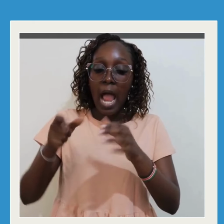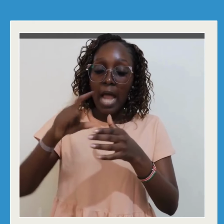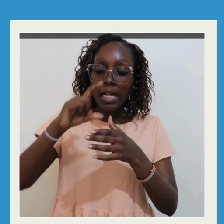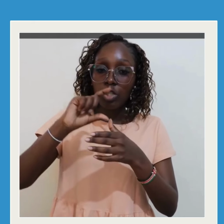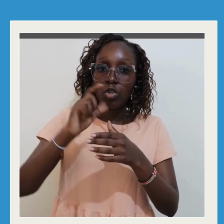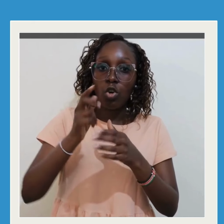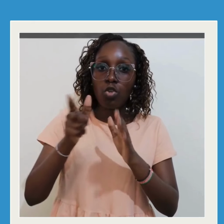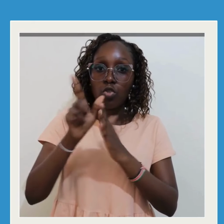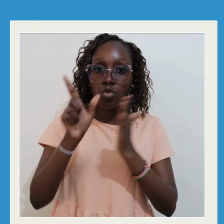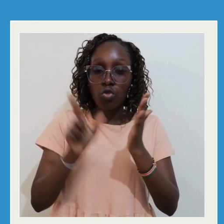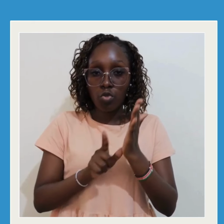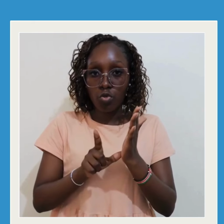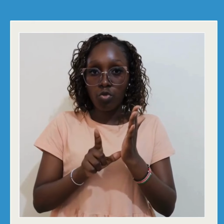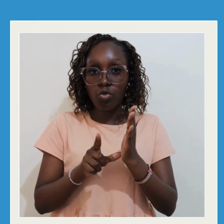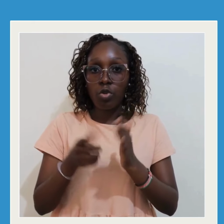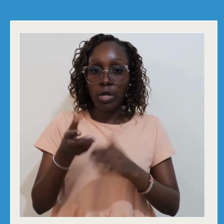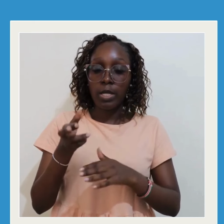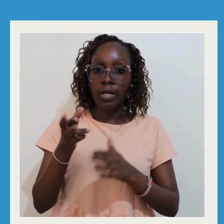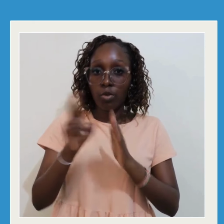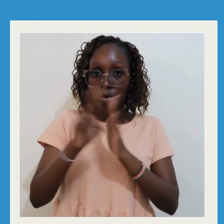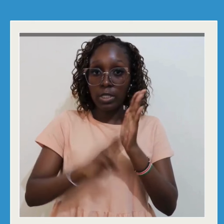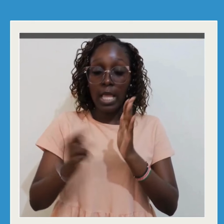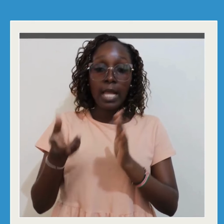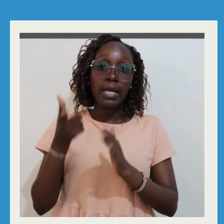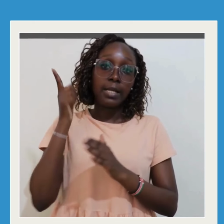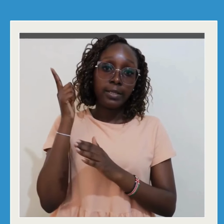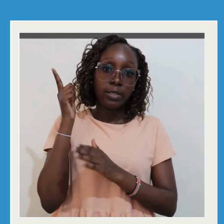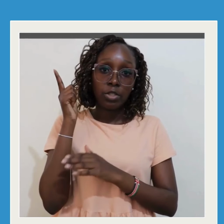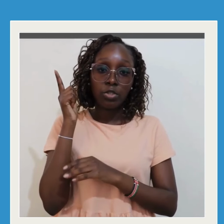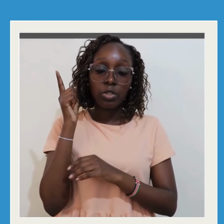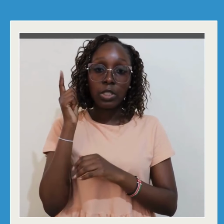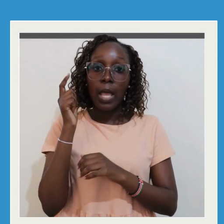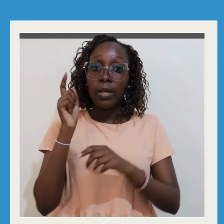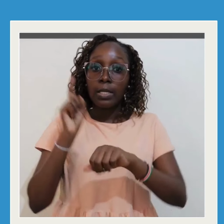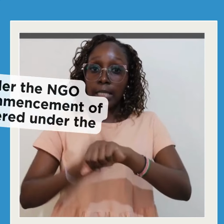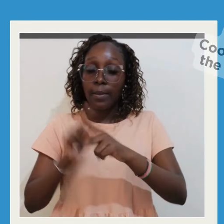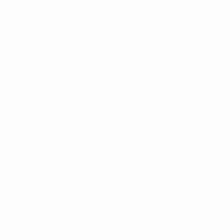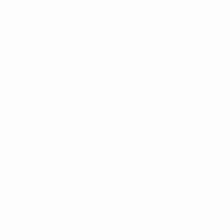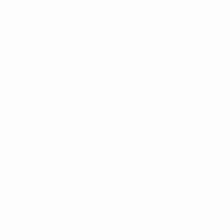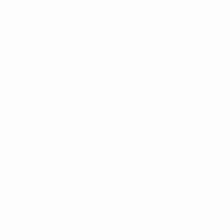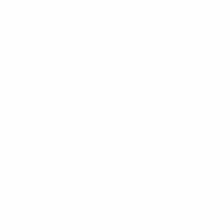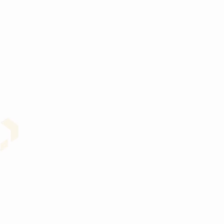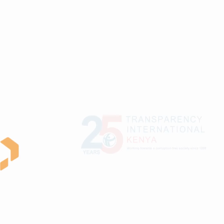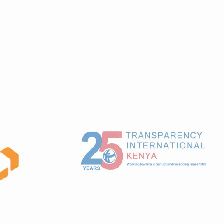The development process will begin once the PBO Act is operational.